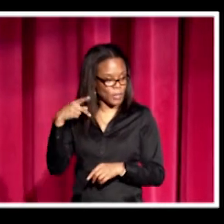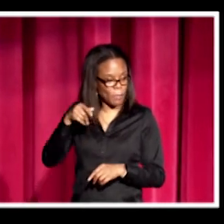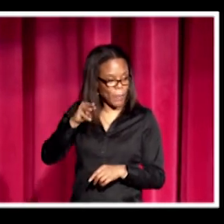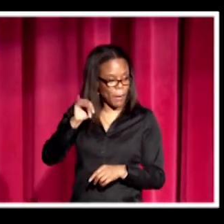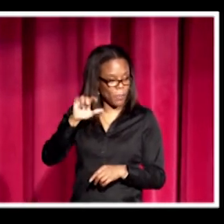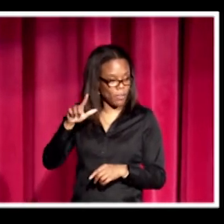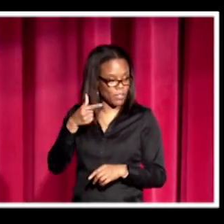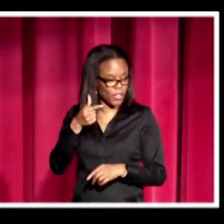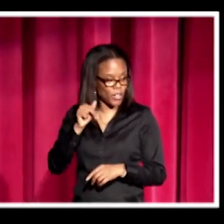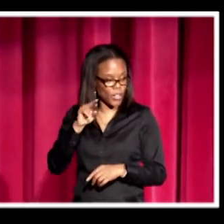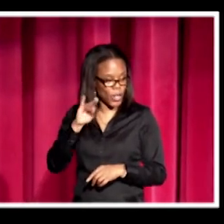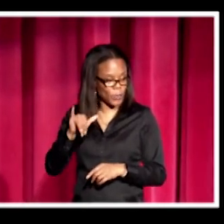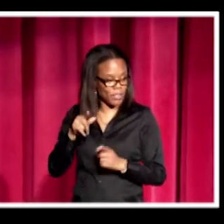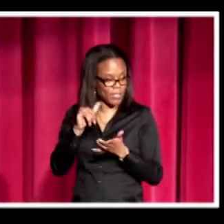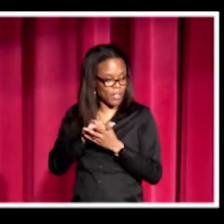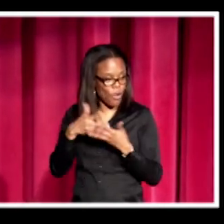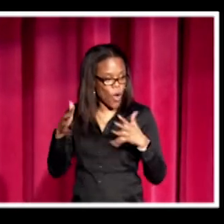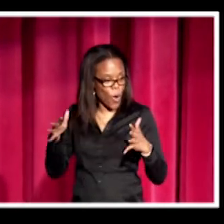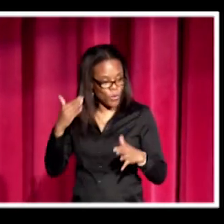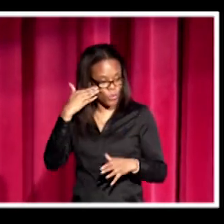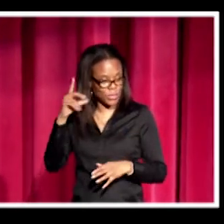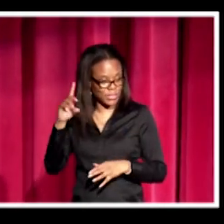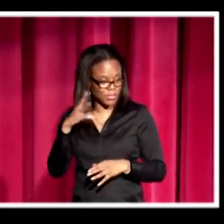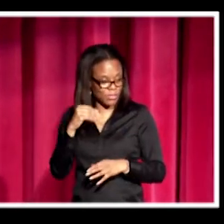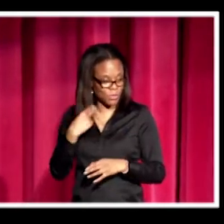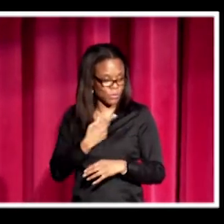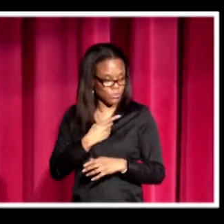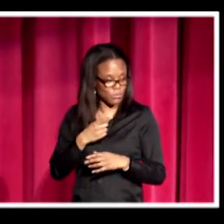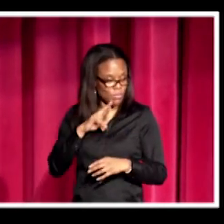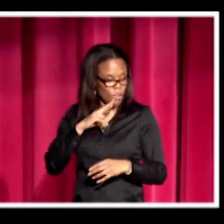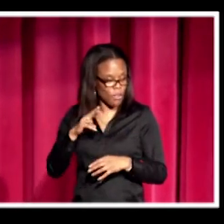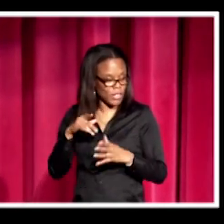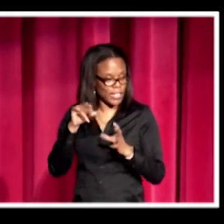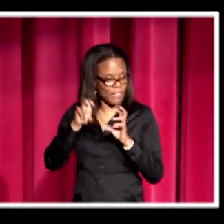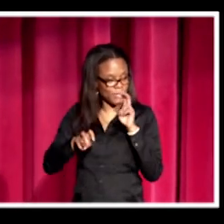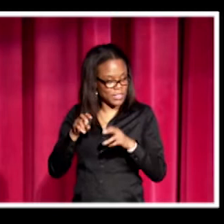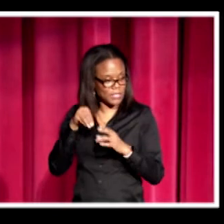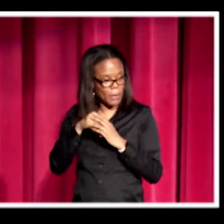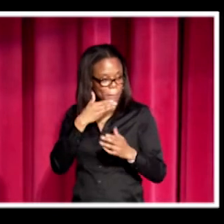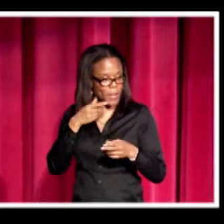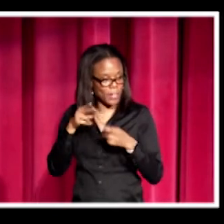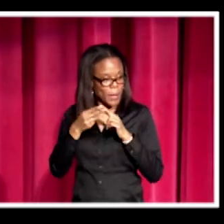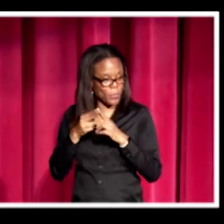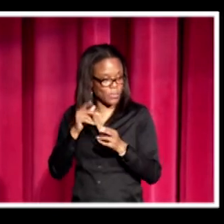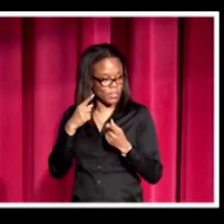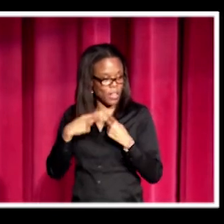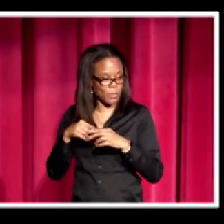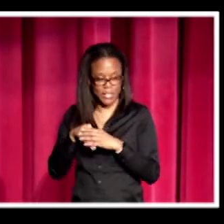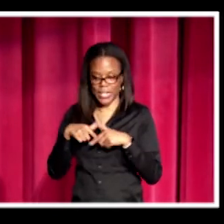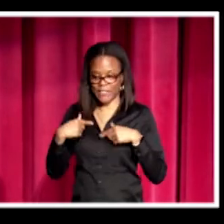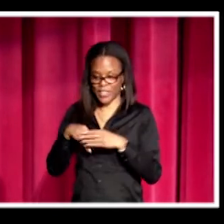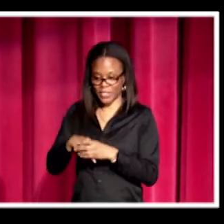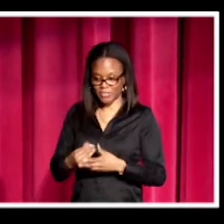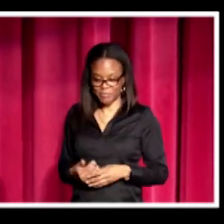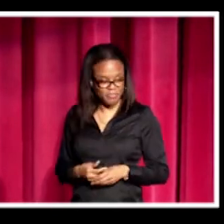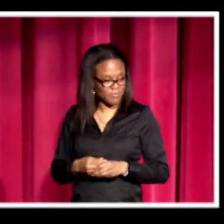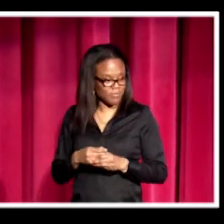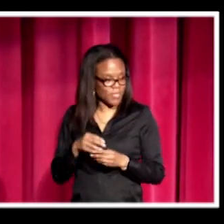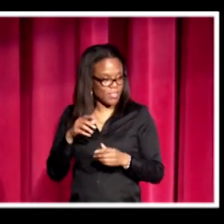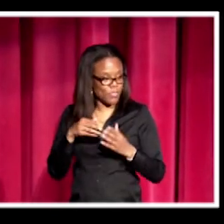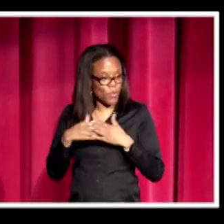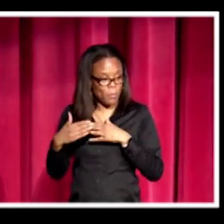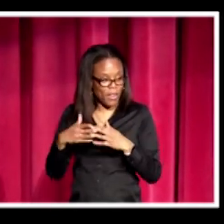that already know DC and are invested in bettering the neighborhoods they come from and live in. But no matter how talented